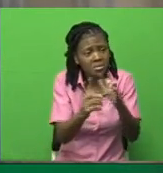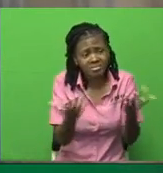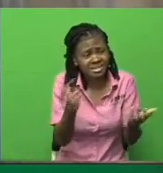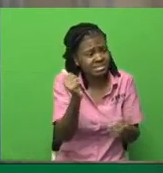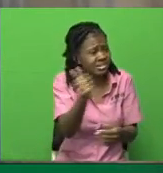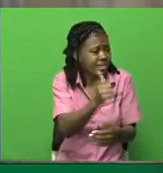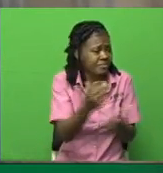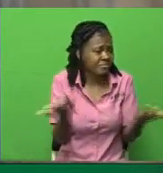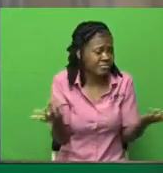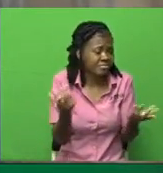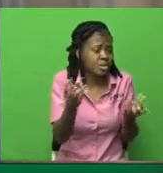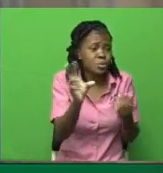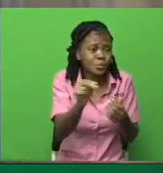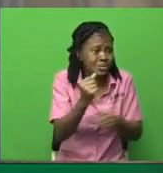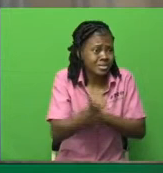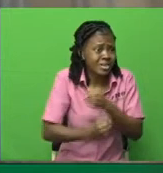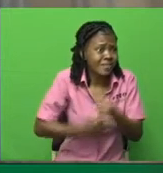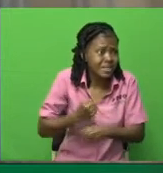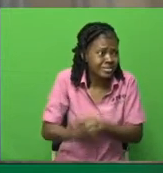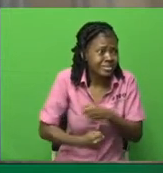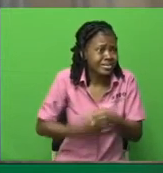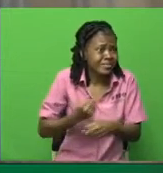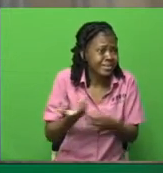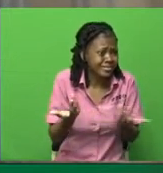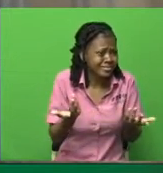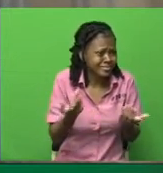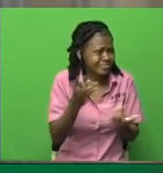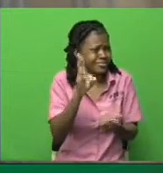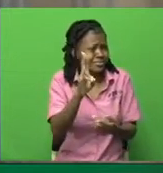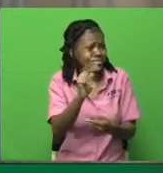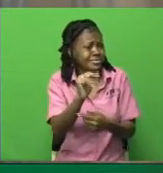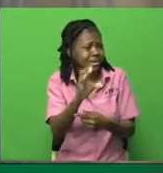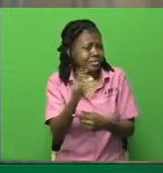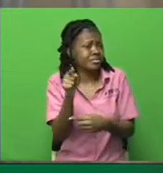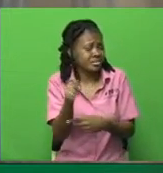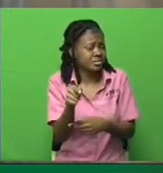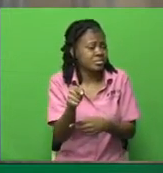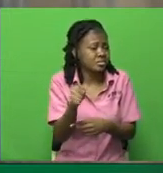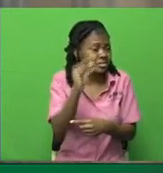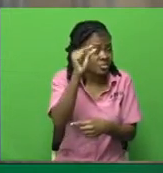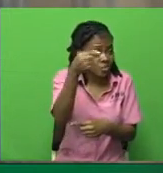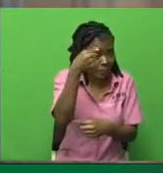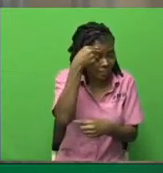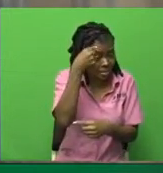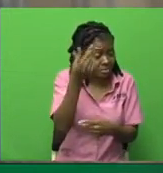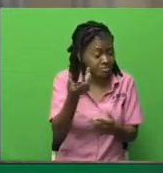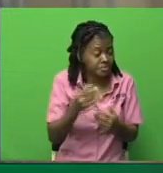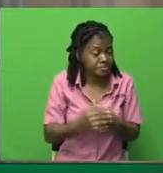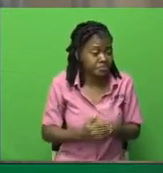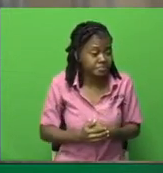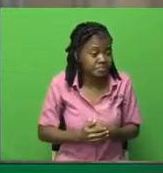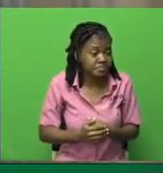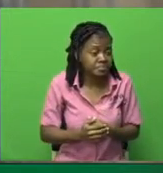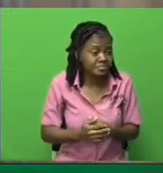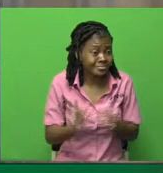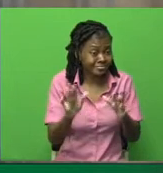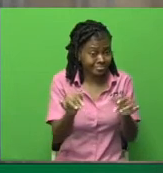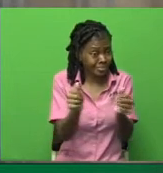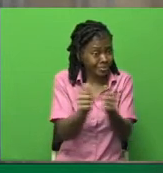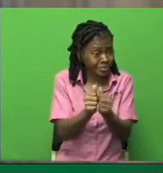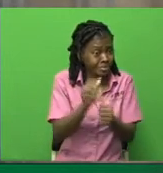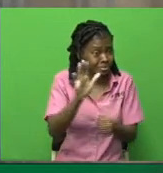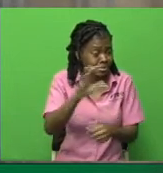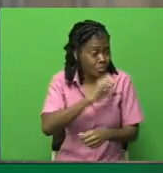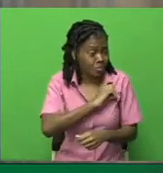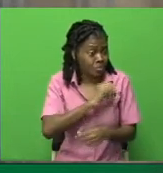government again under the guidance of my dead minister of energy and my dead Minister of Finance we recognize